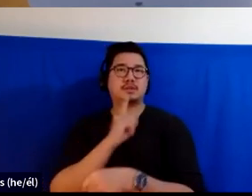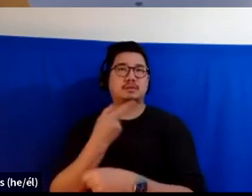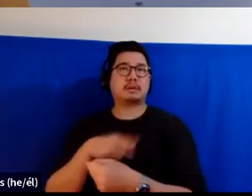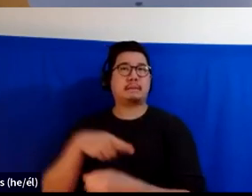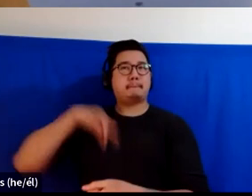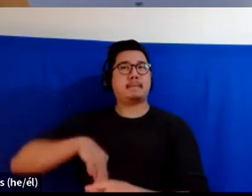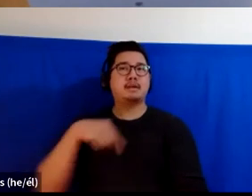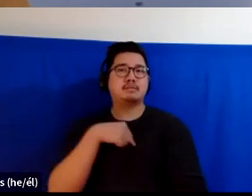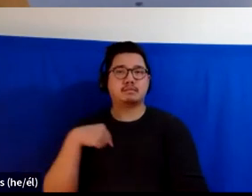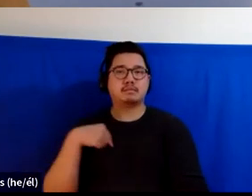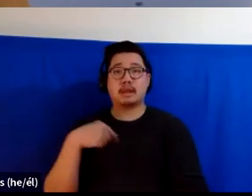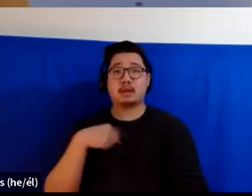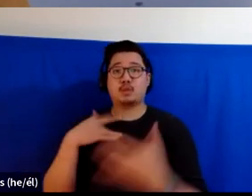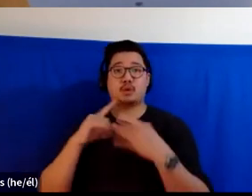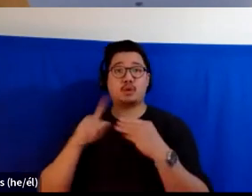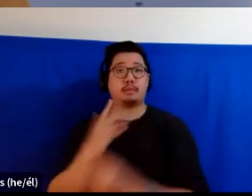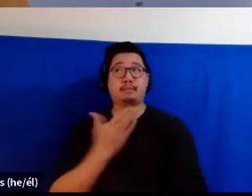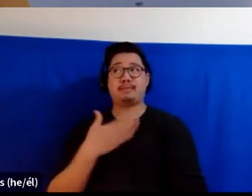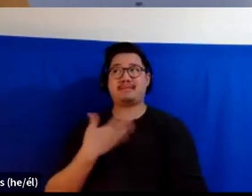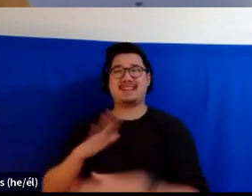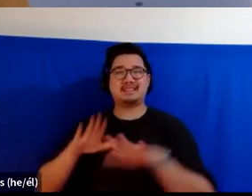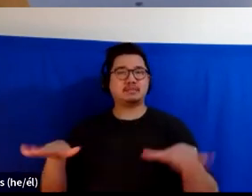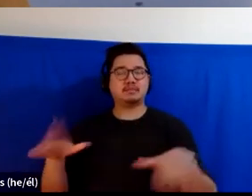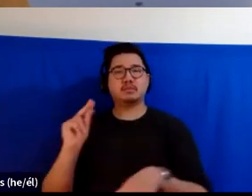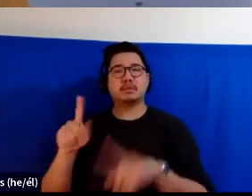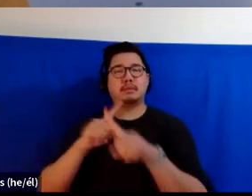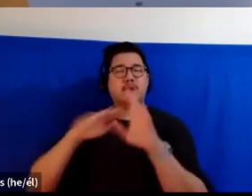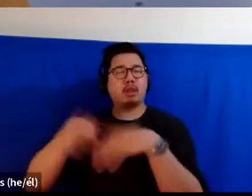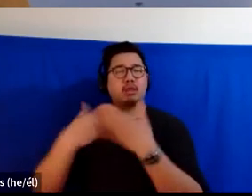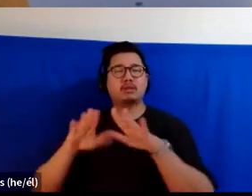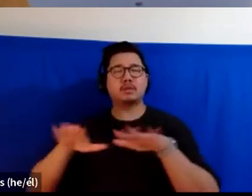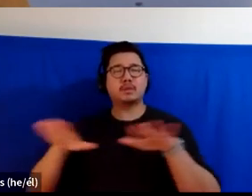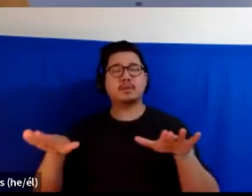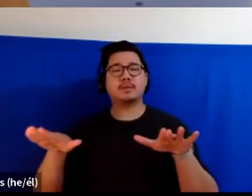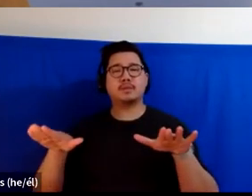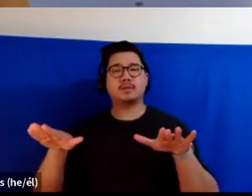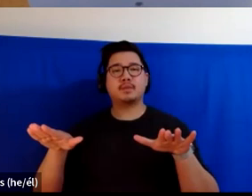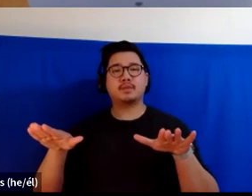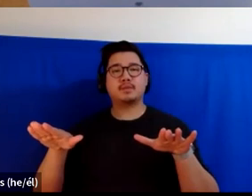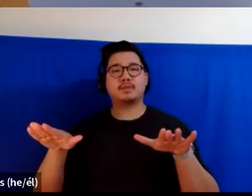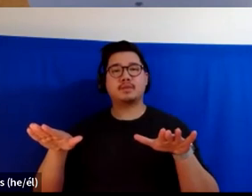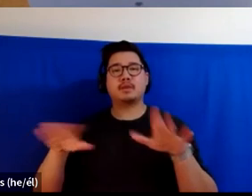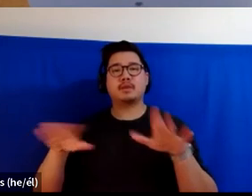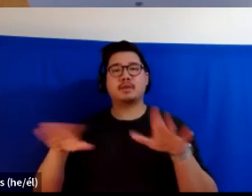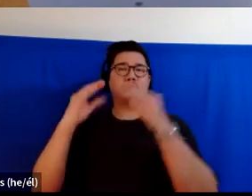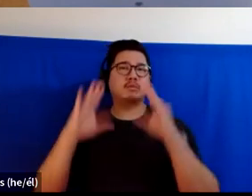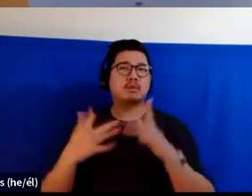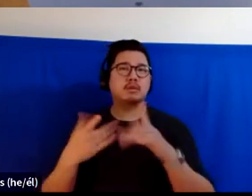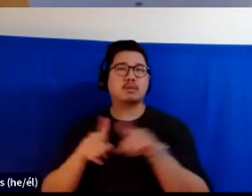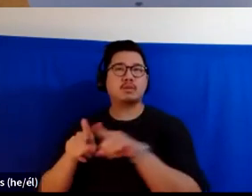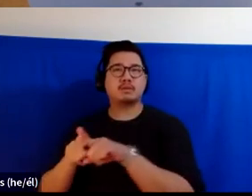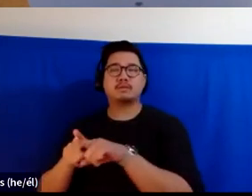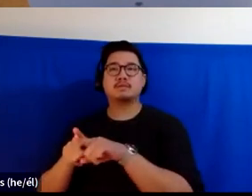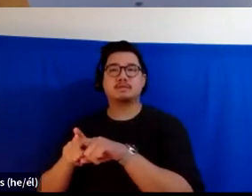i'm only worried about my kids but also about all the children's and teachers and also the